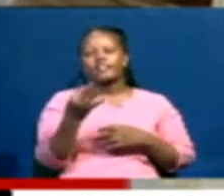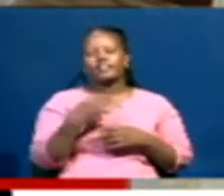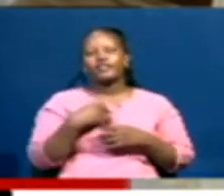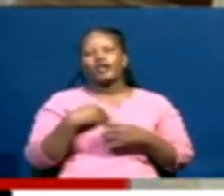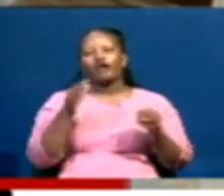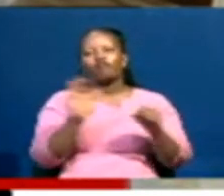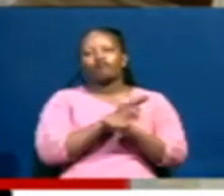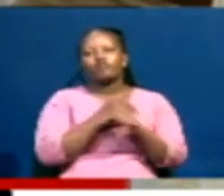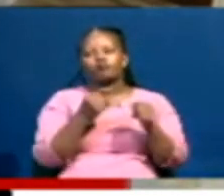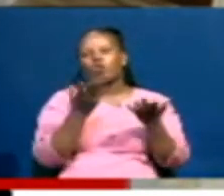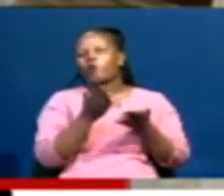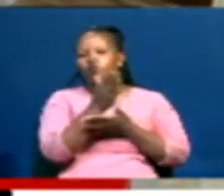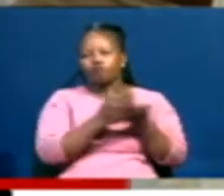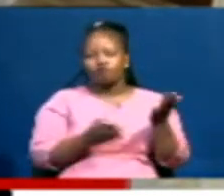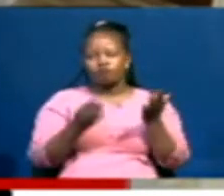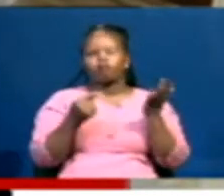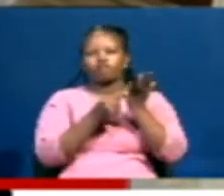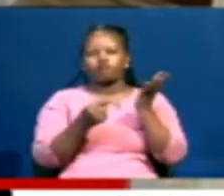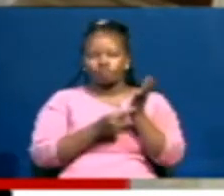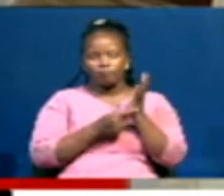we are committed by end of June to have